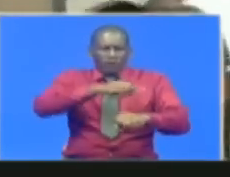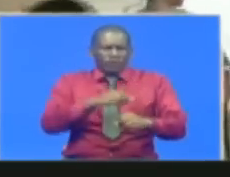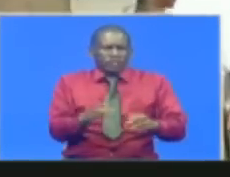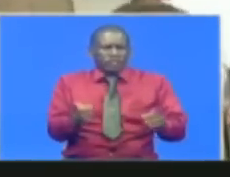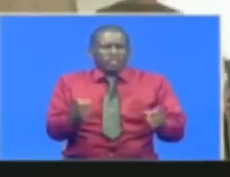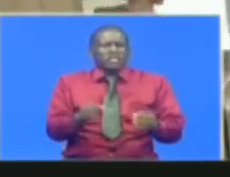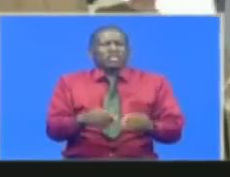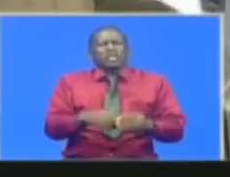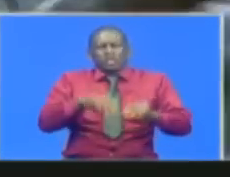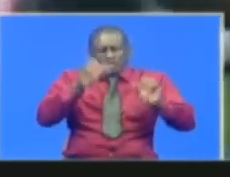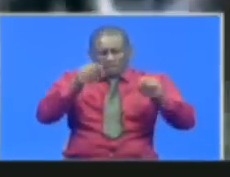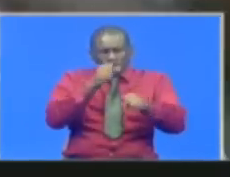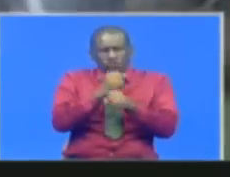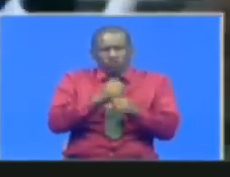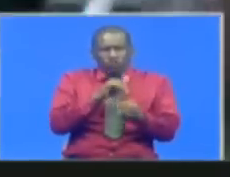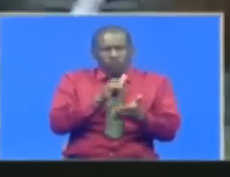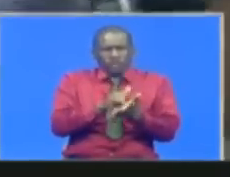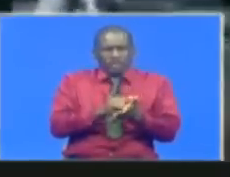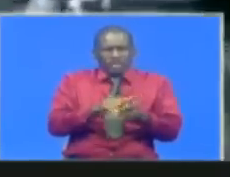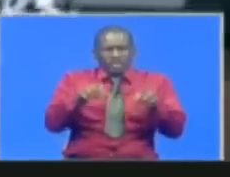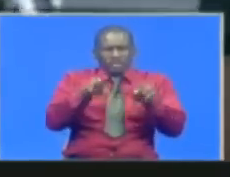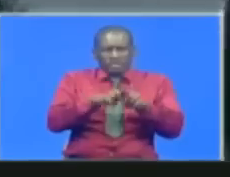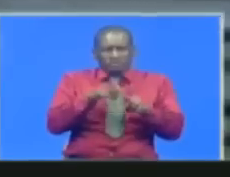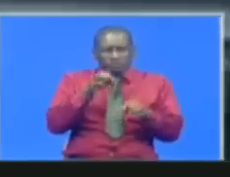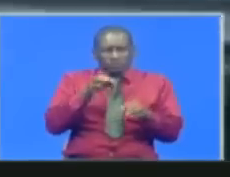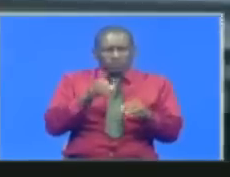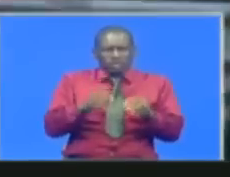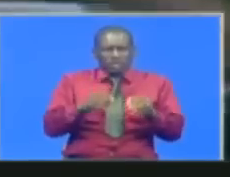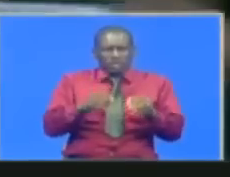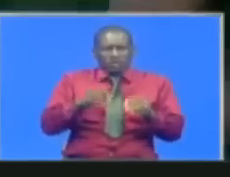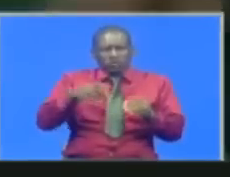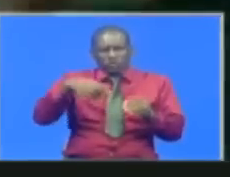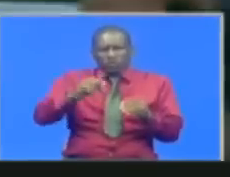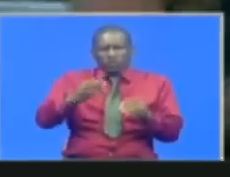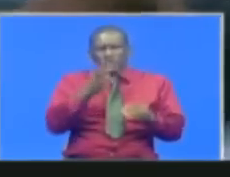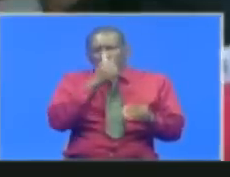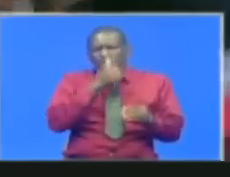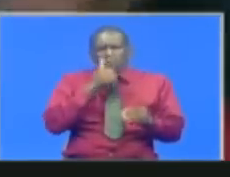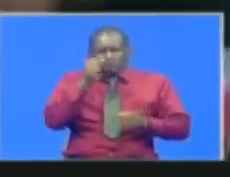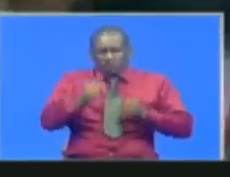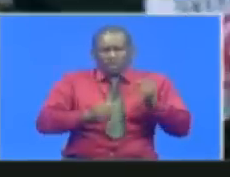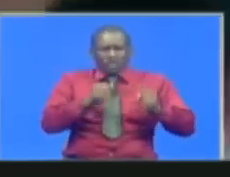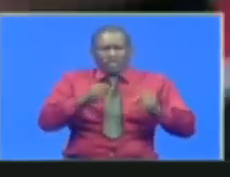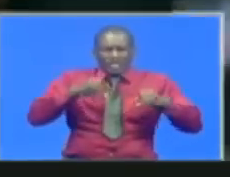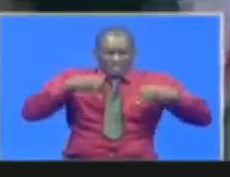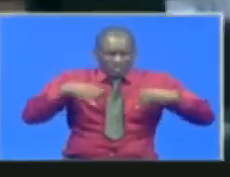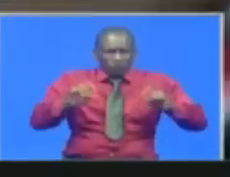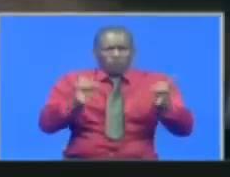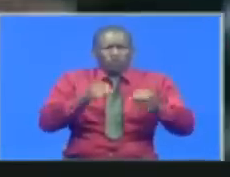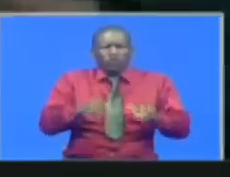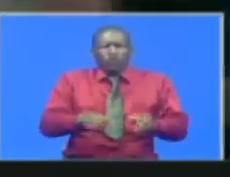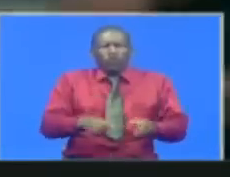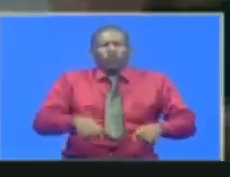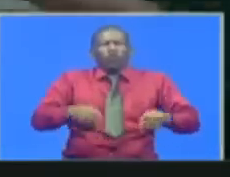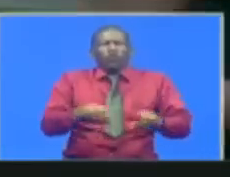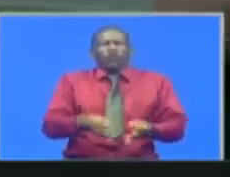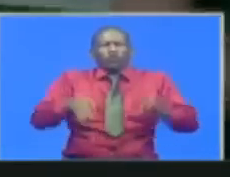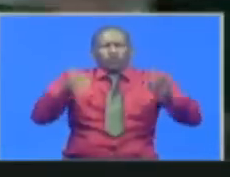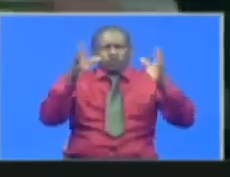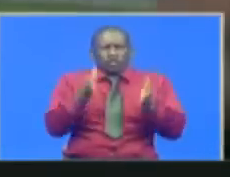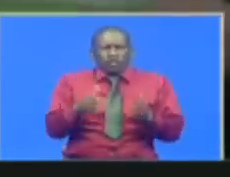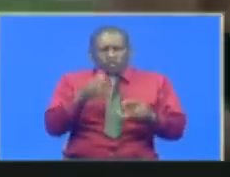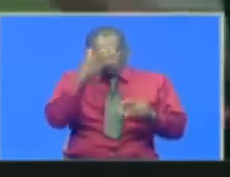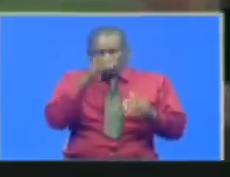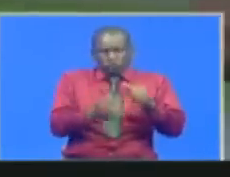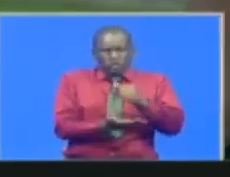miracle. Anaweza. Similar to the Breaking 2 private race, this attempt will not be an official record as he will be assisted by